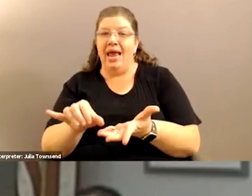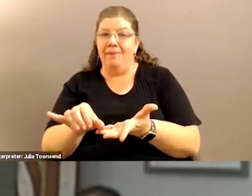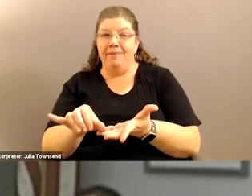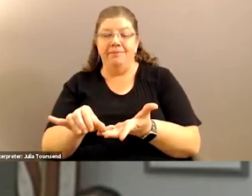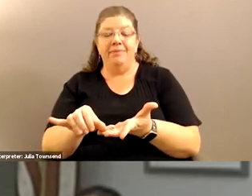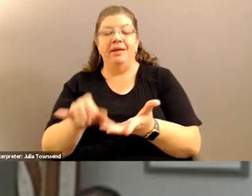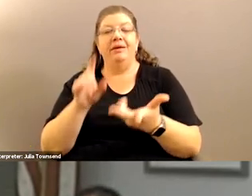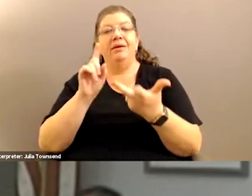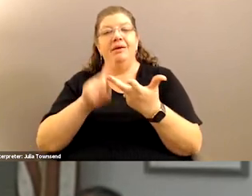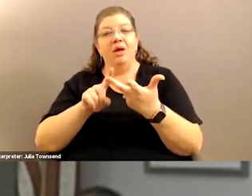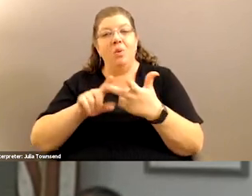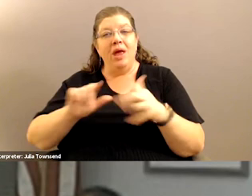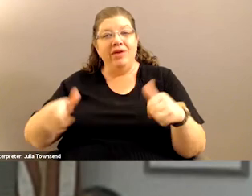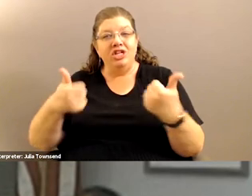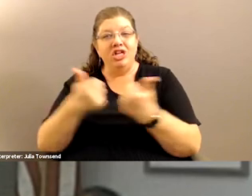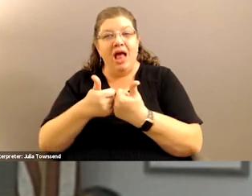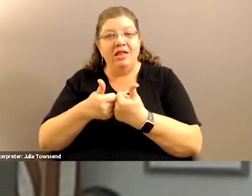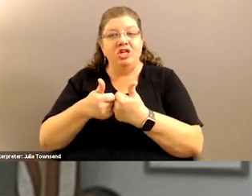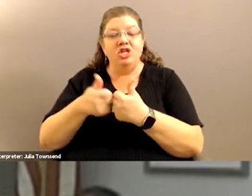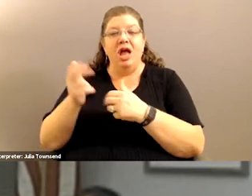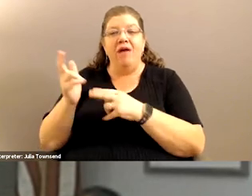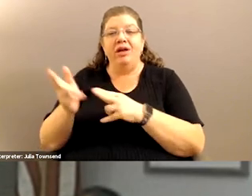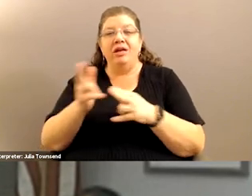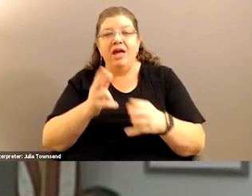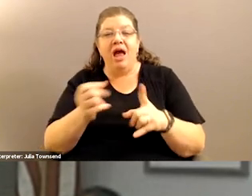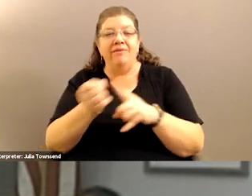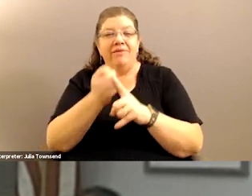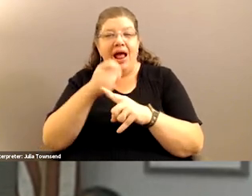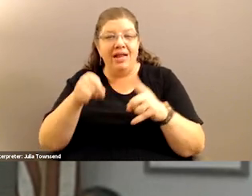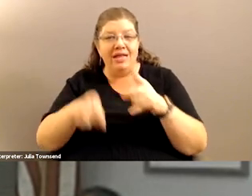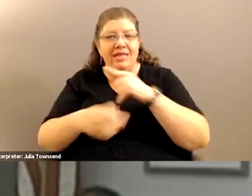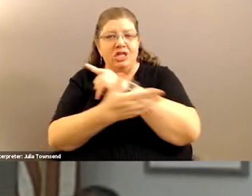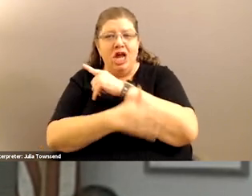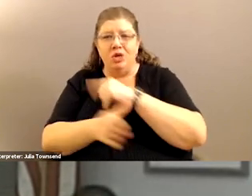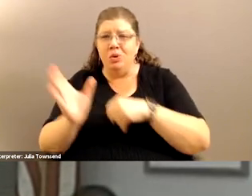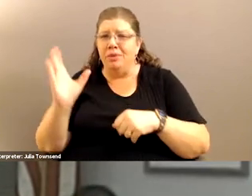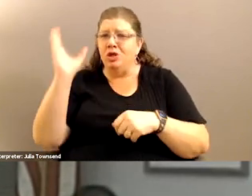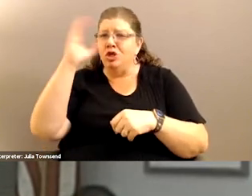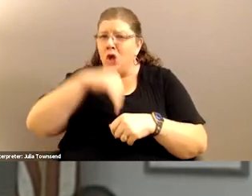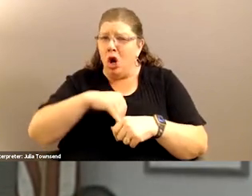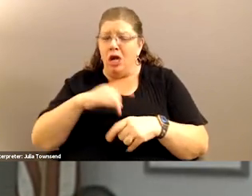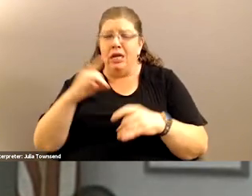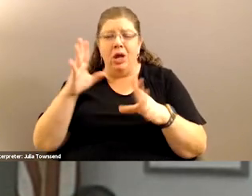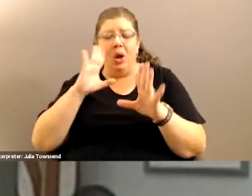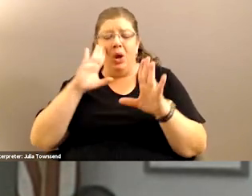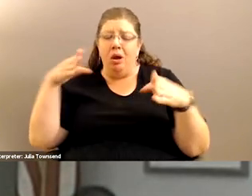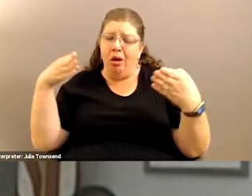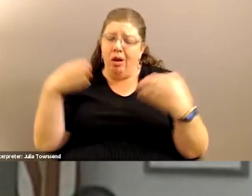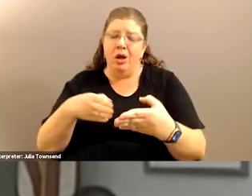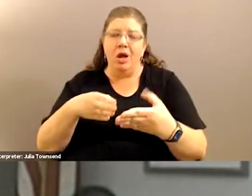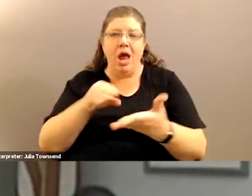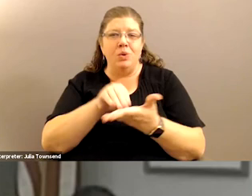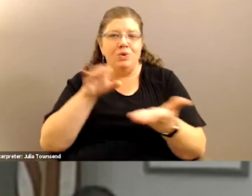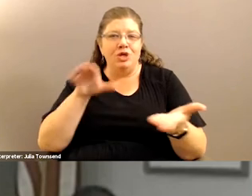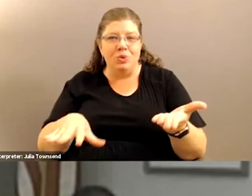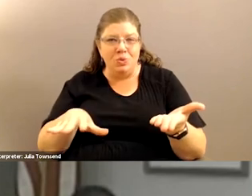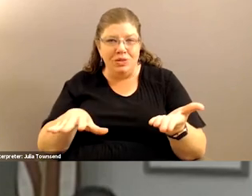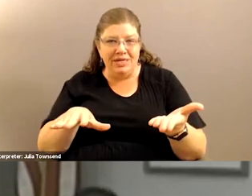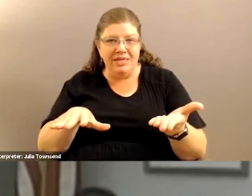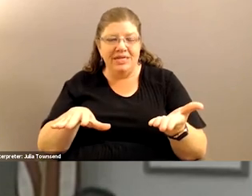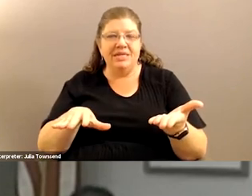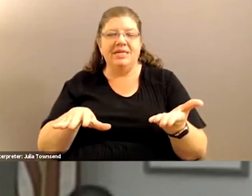in this country especially bizarrely and perversely targeting our students